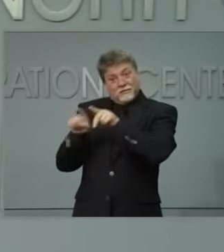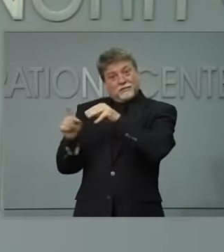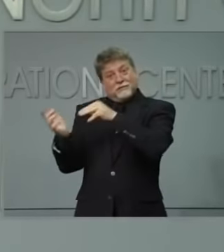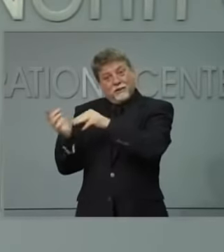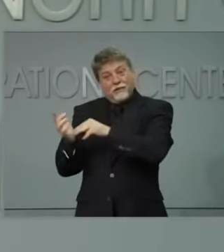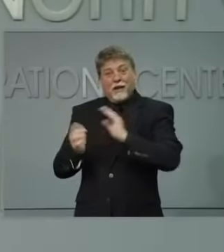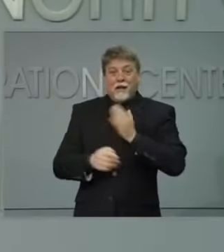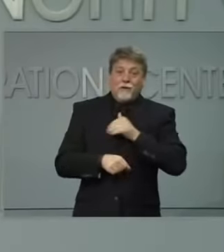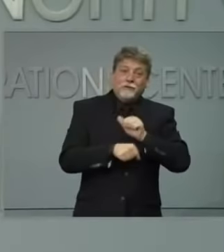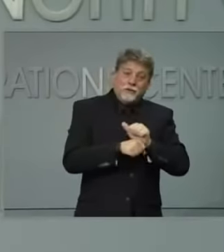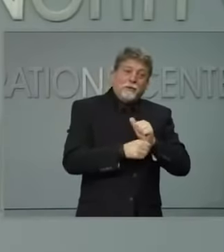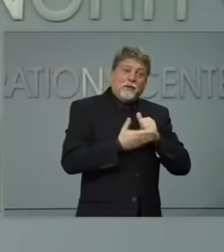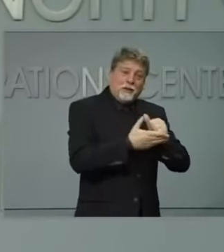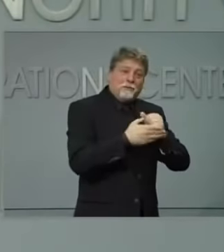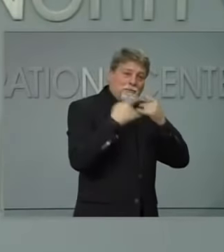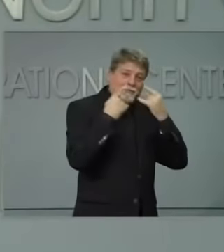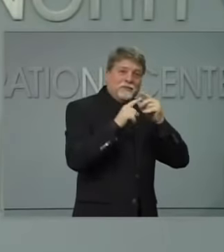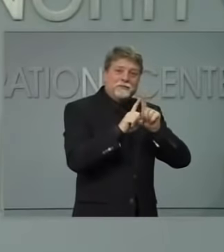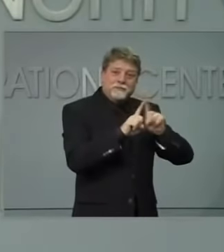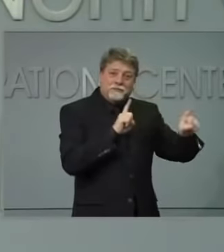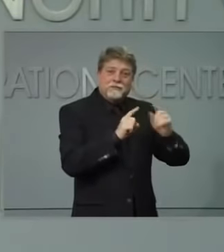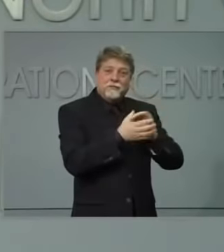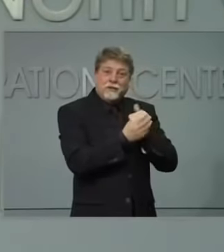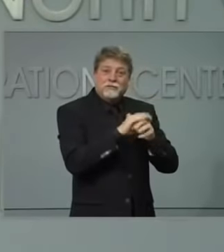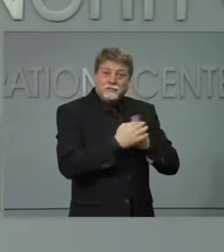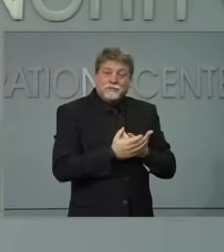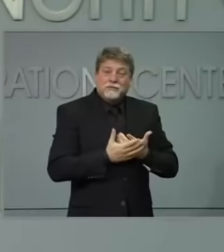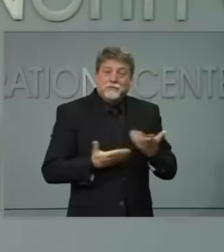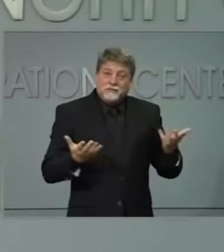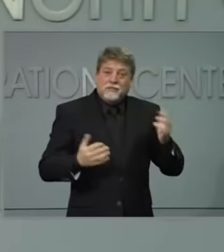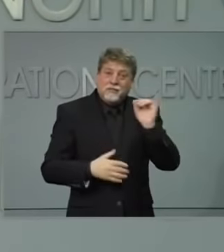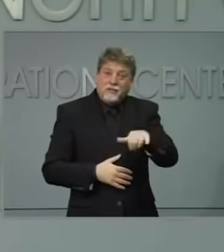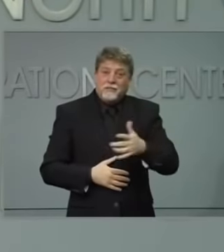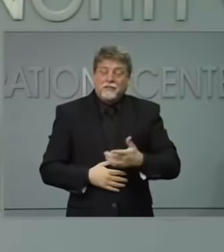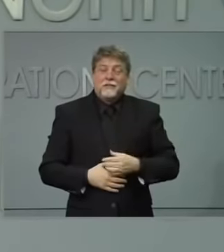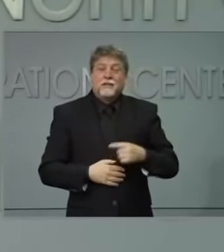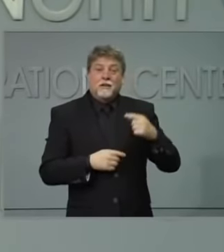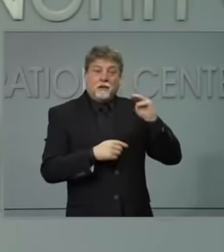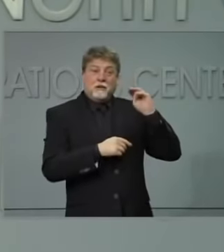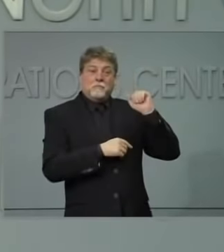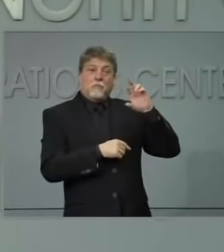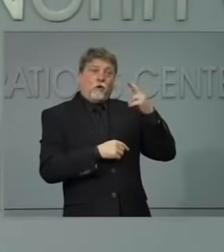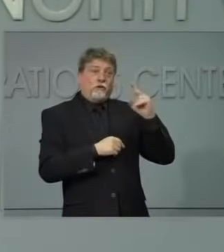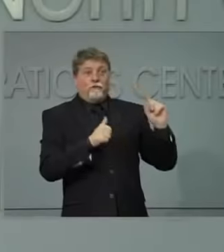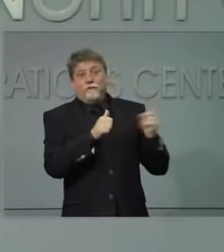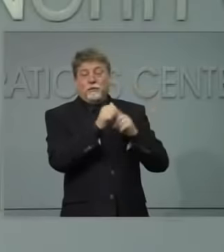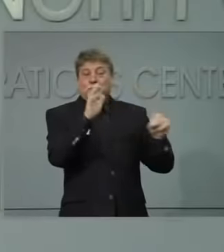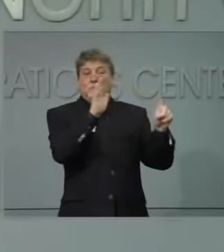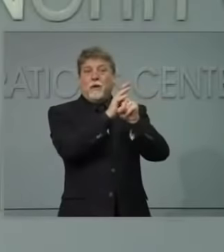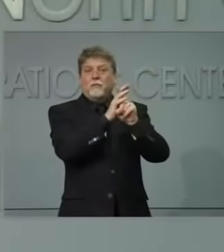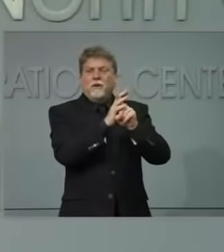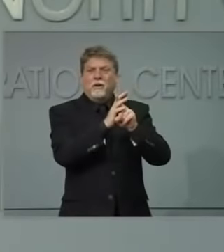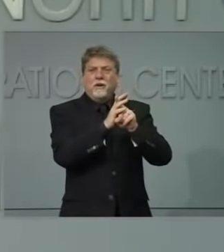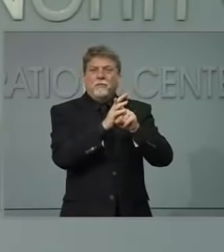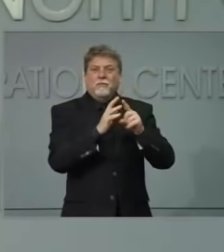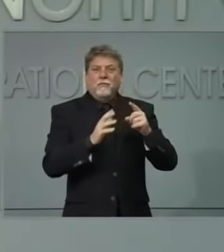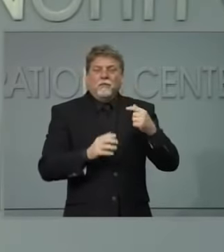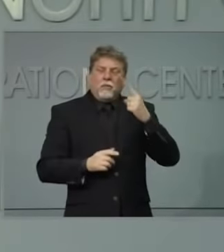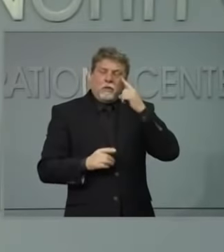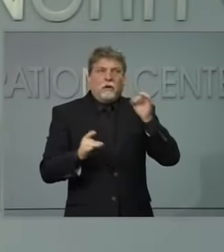know many people didn't expect to be living this way in December. This year has been tiring and frustrating and